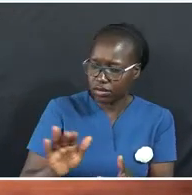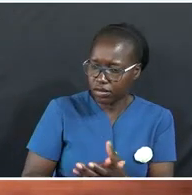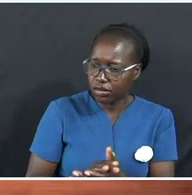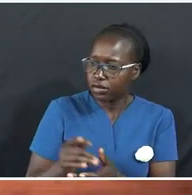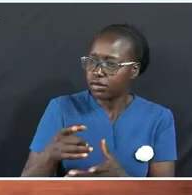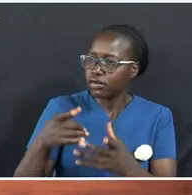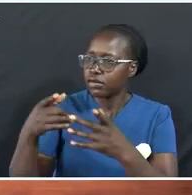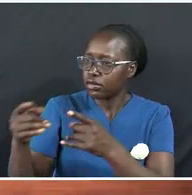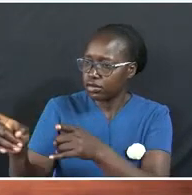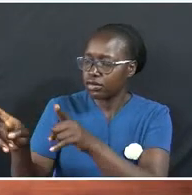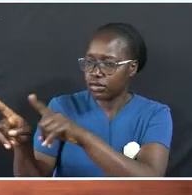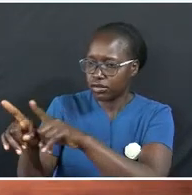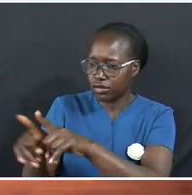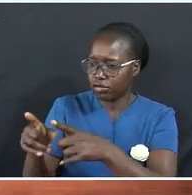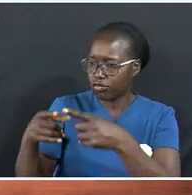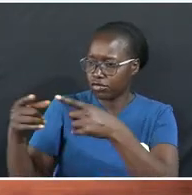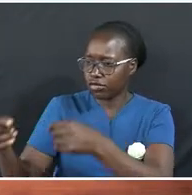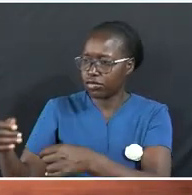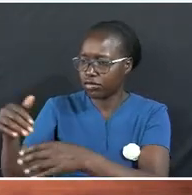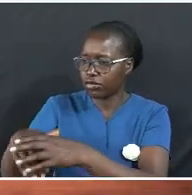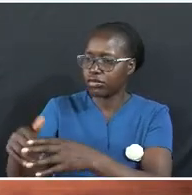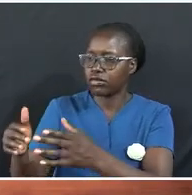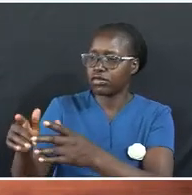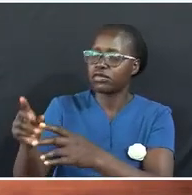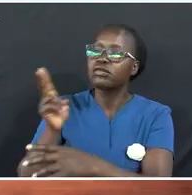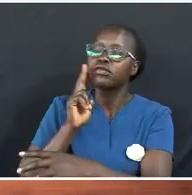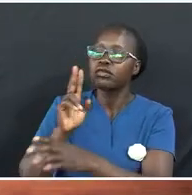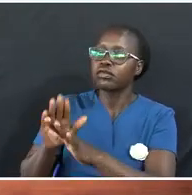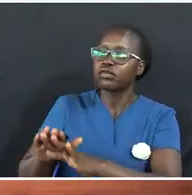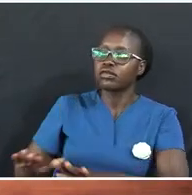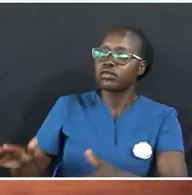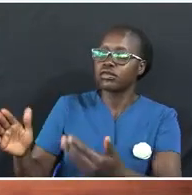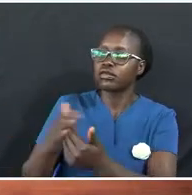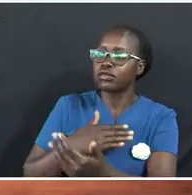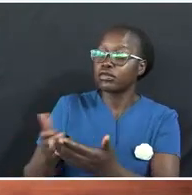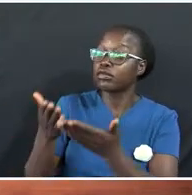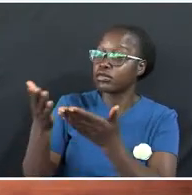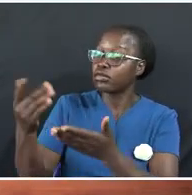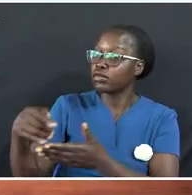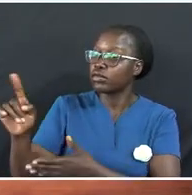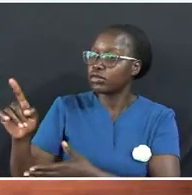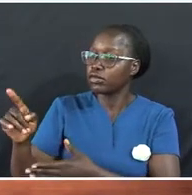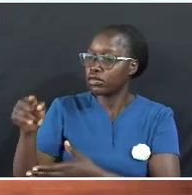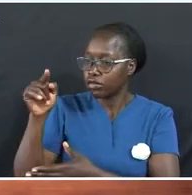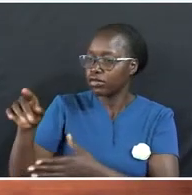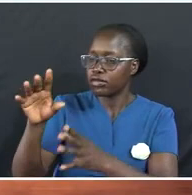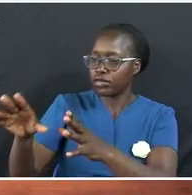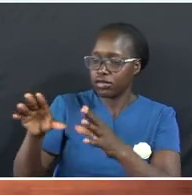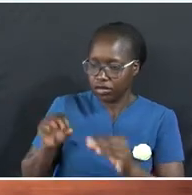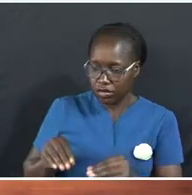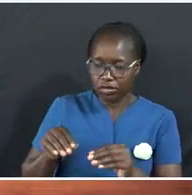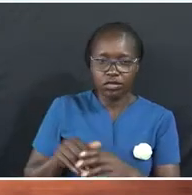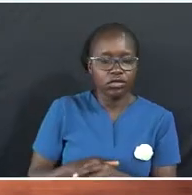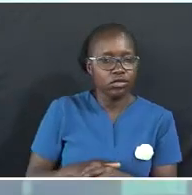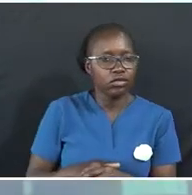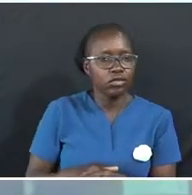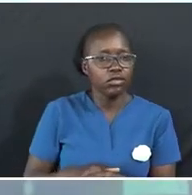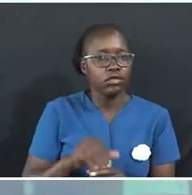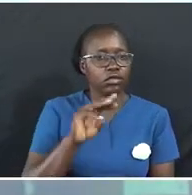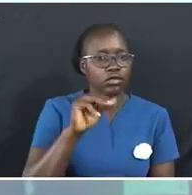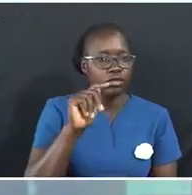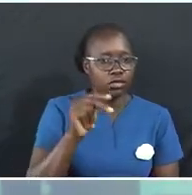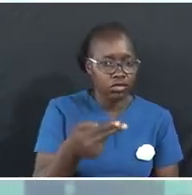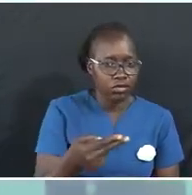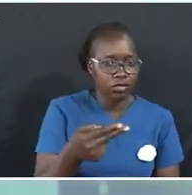'You also go into the vineyard, and whatever is right, you will receive.'" That's Matthew